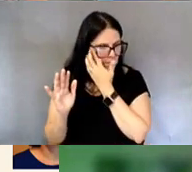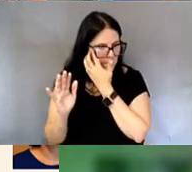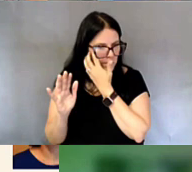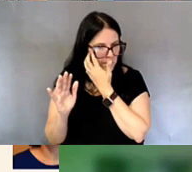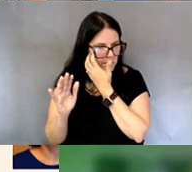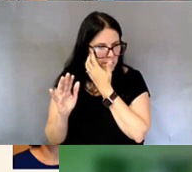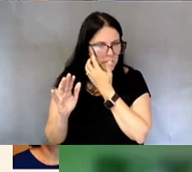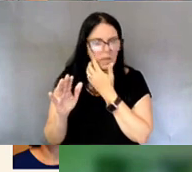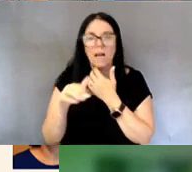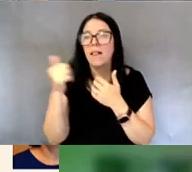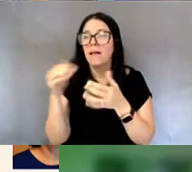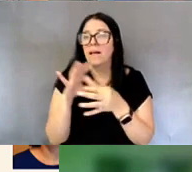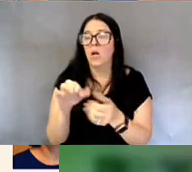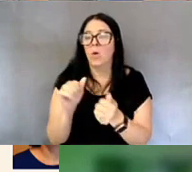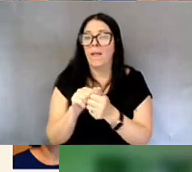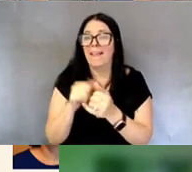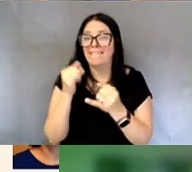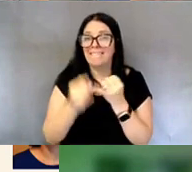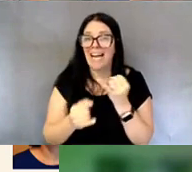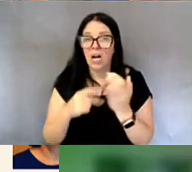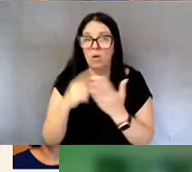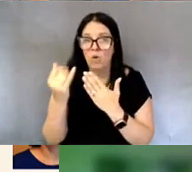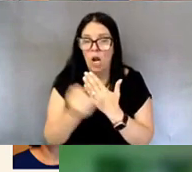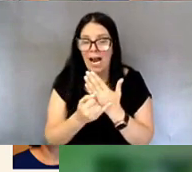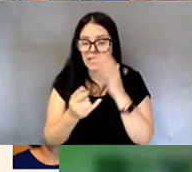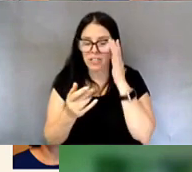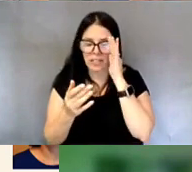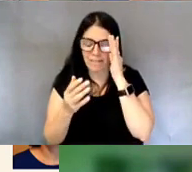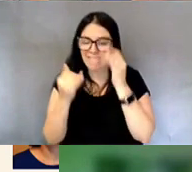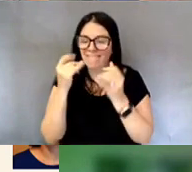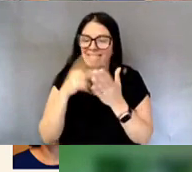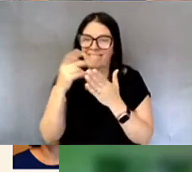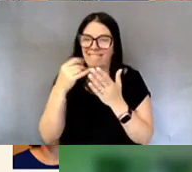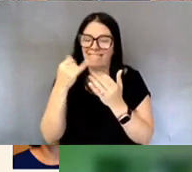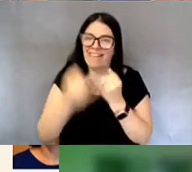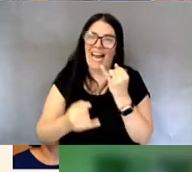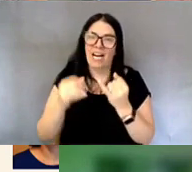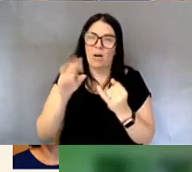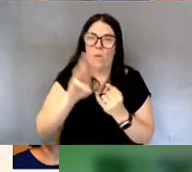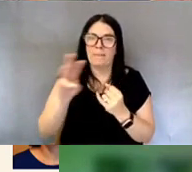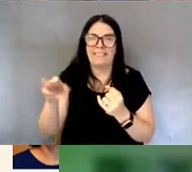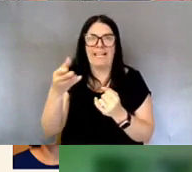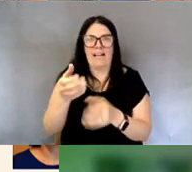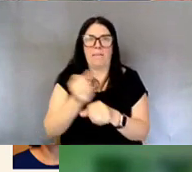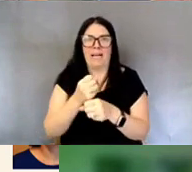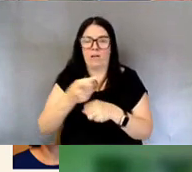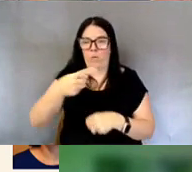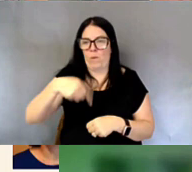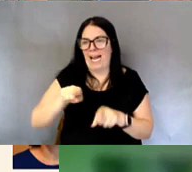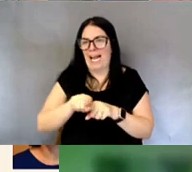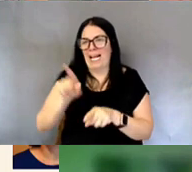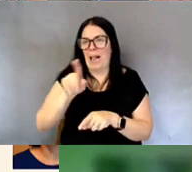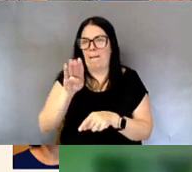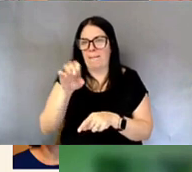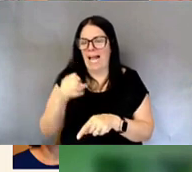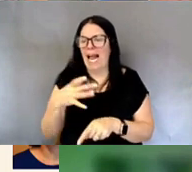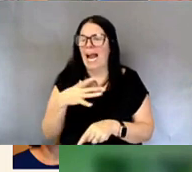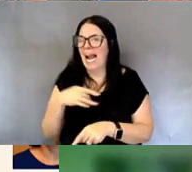then in terms of the final product, definitely for us as LBS practitioners, I like the kind of fact